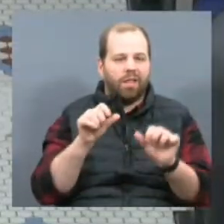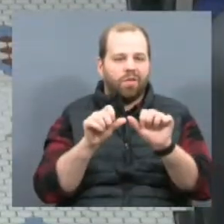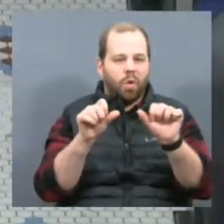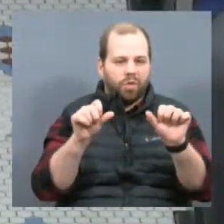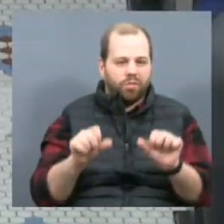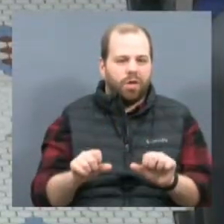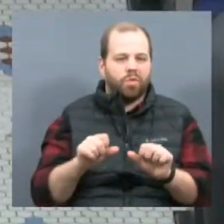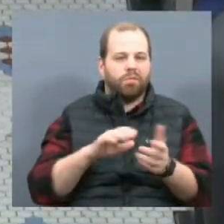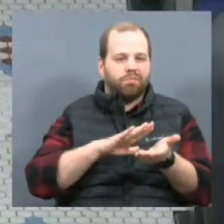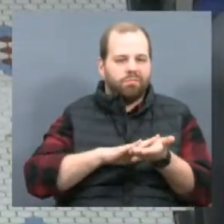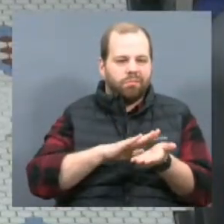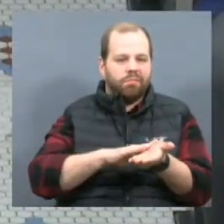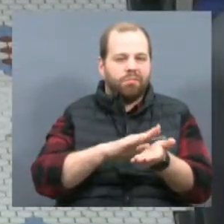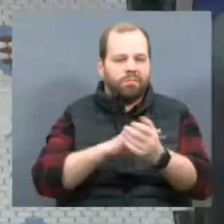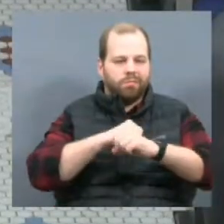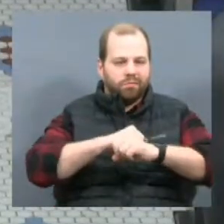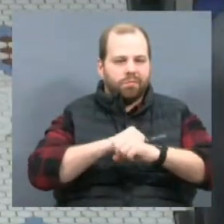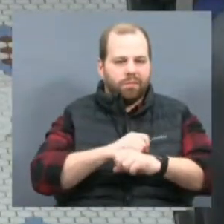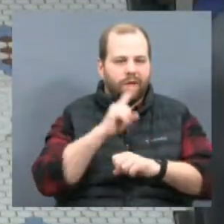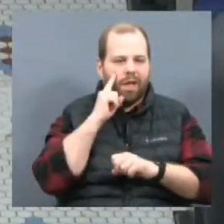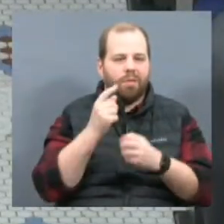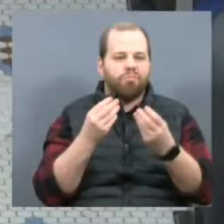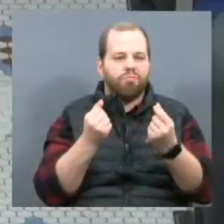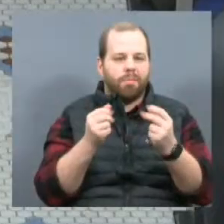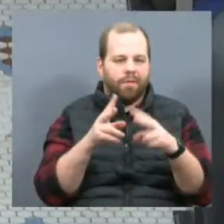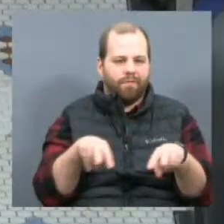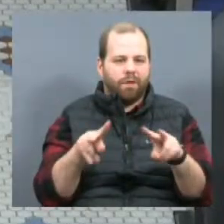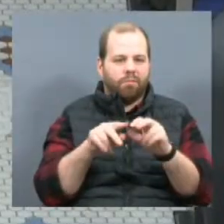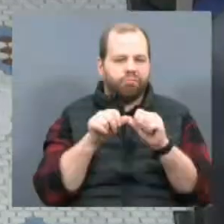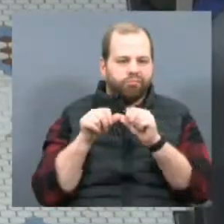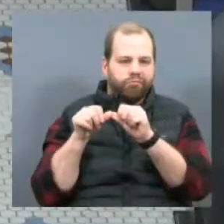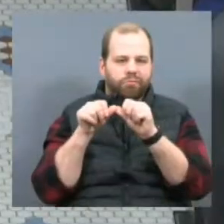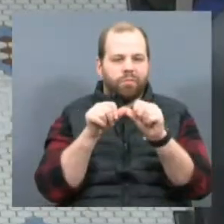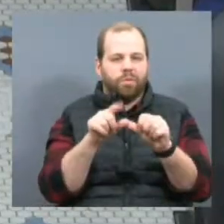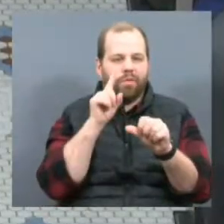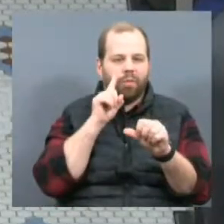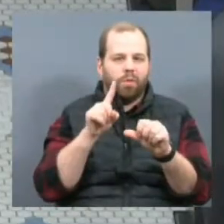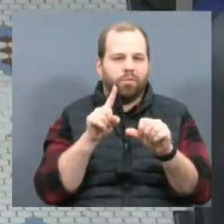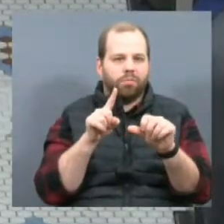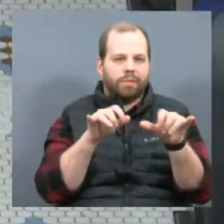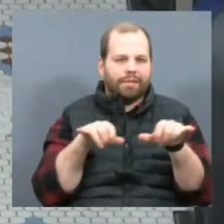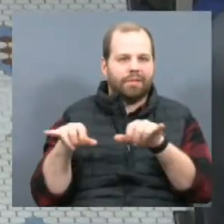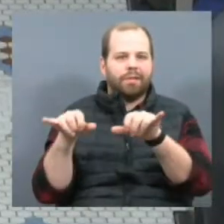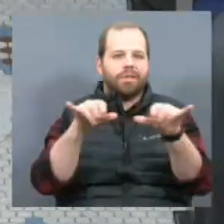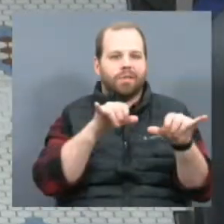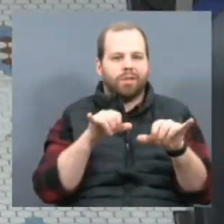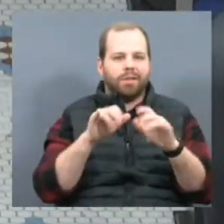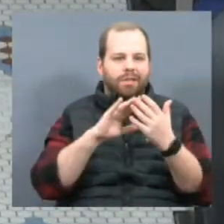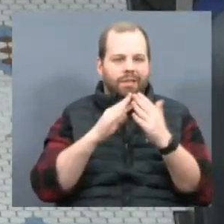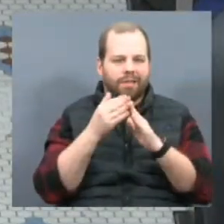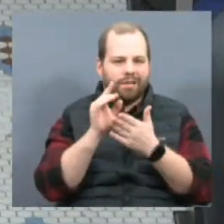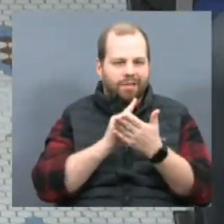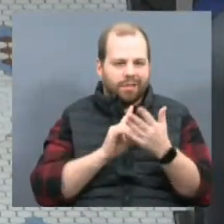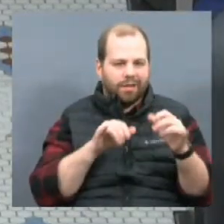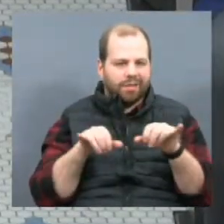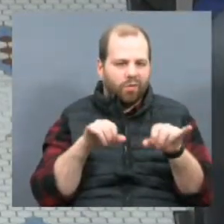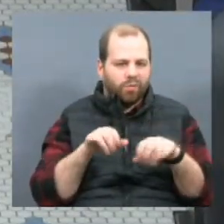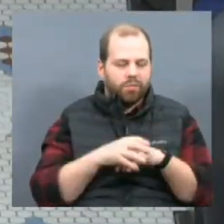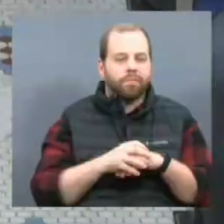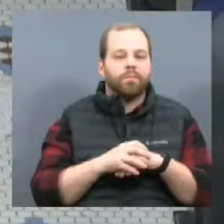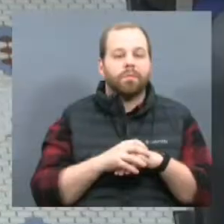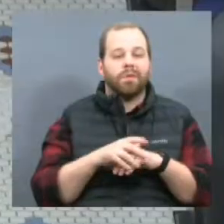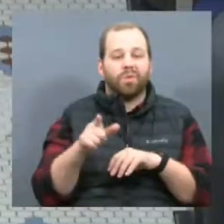the street, and safeguard property values through consistent urban design standards. The application presents